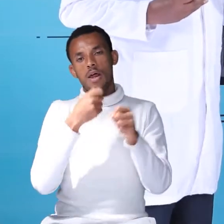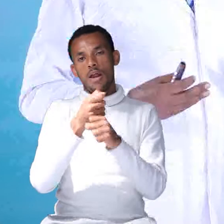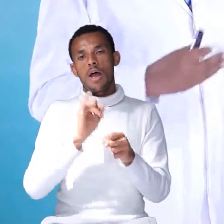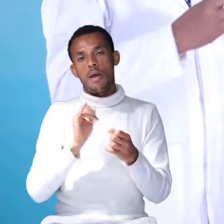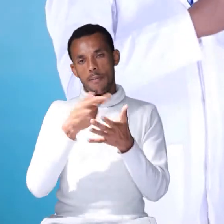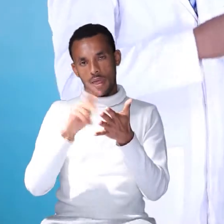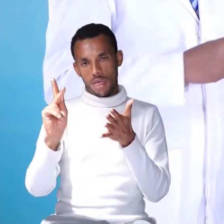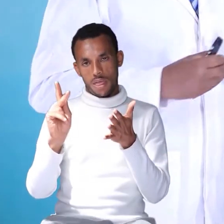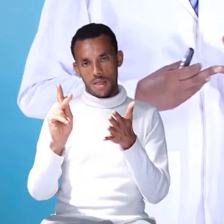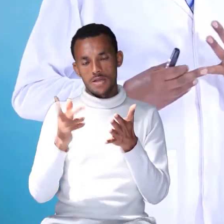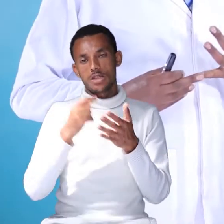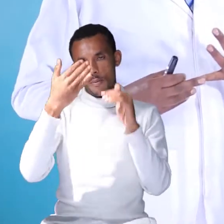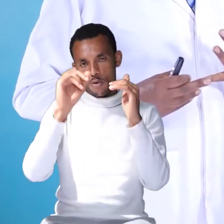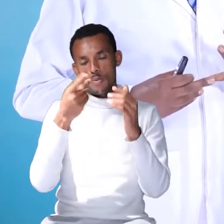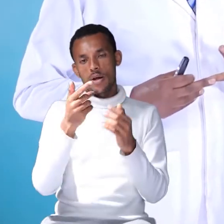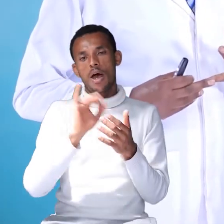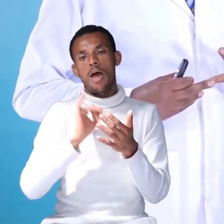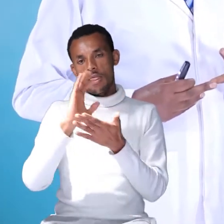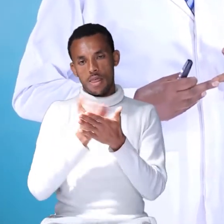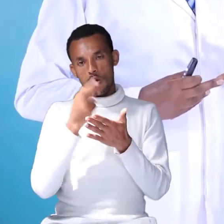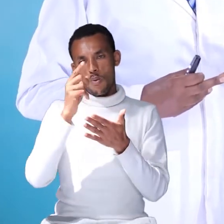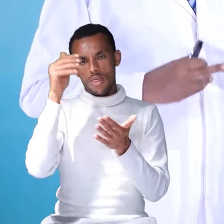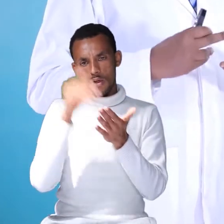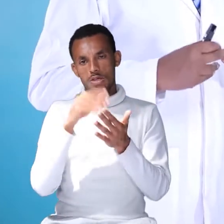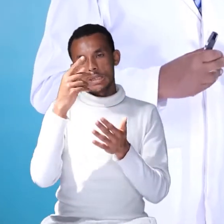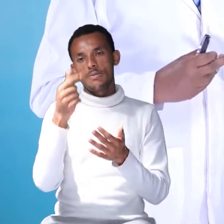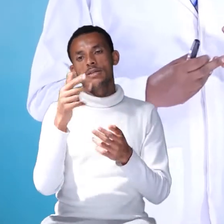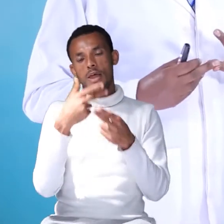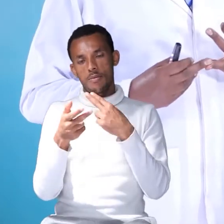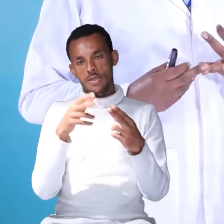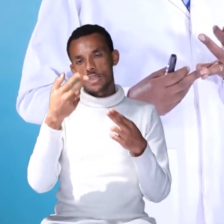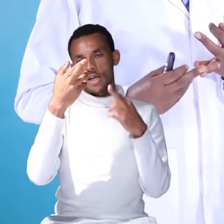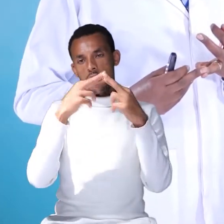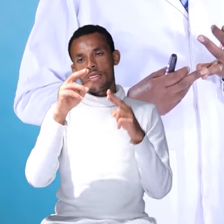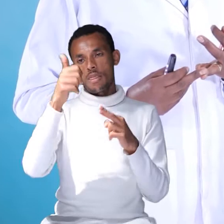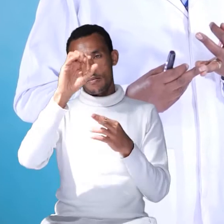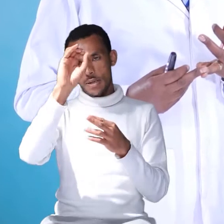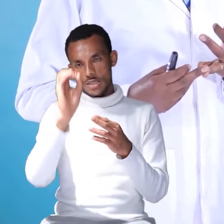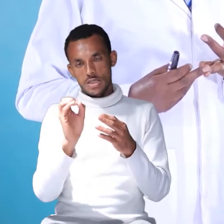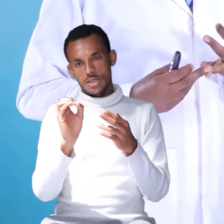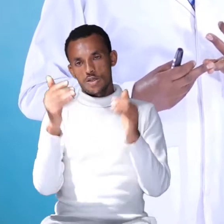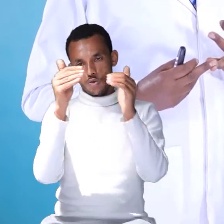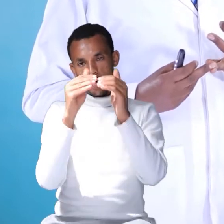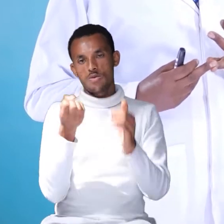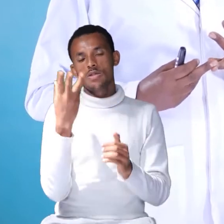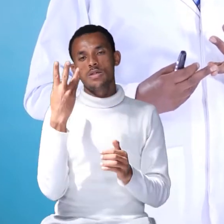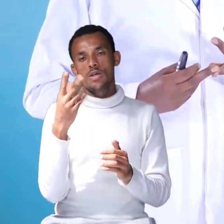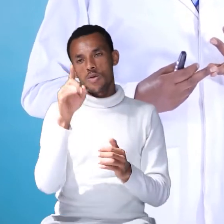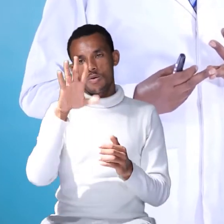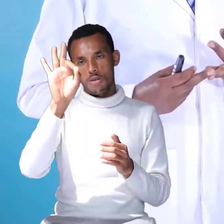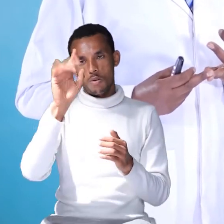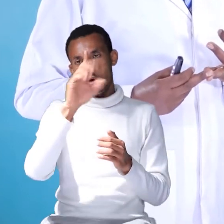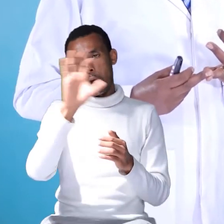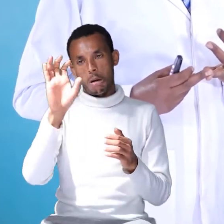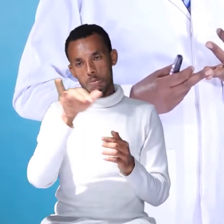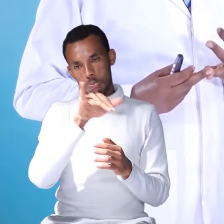will pay? The amount of birr that I took, 1,000 birr, times the rate 10% will be equal to 100 birr